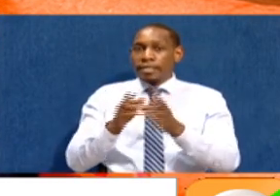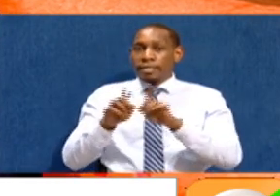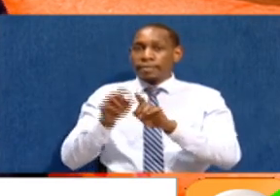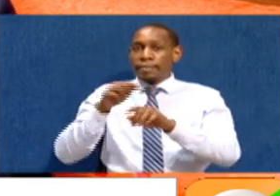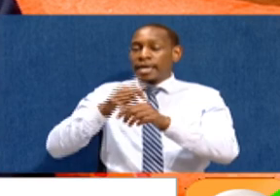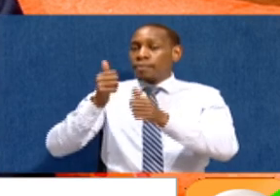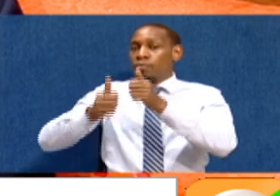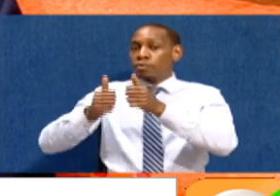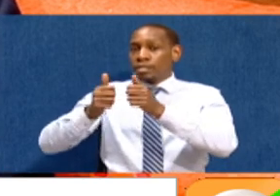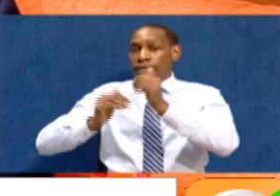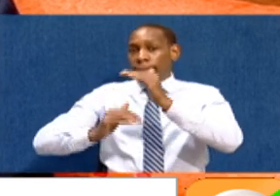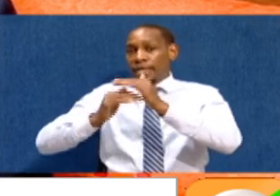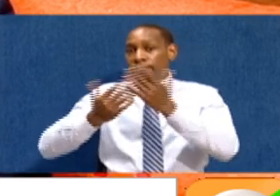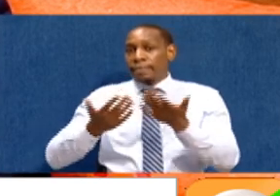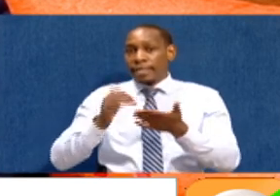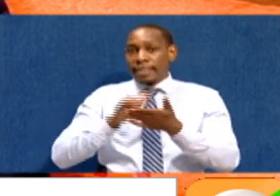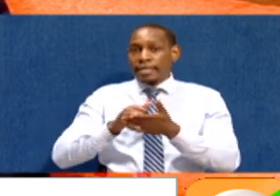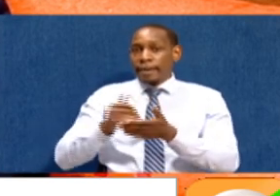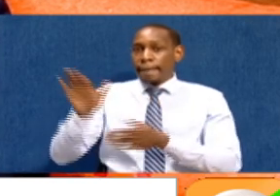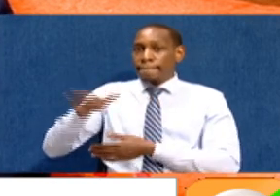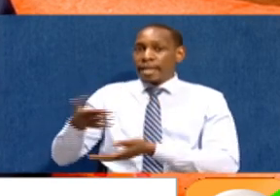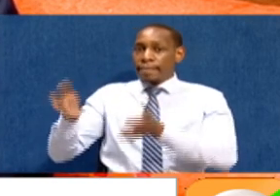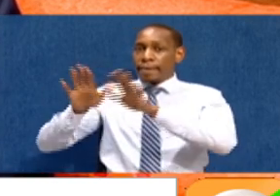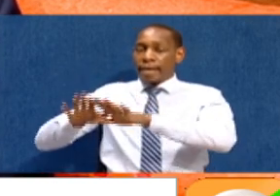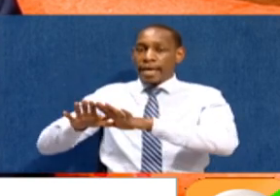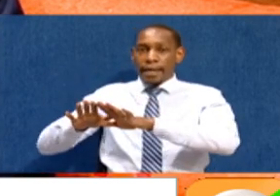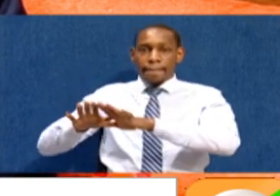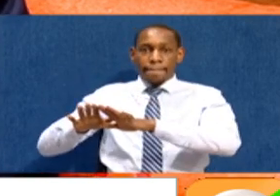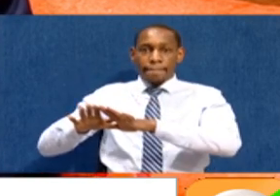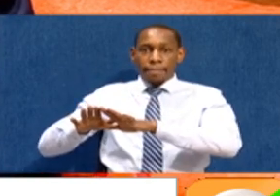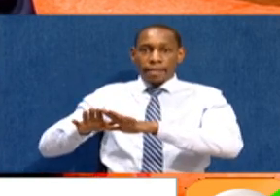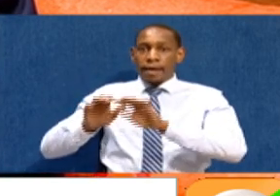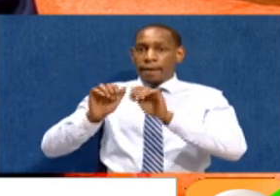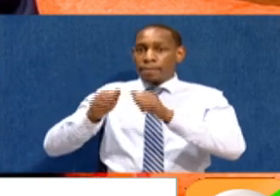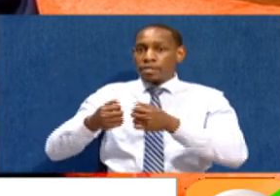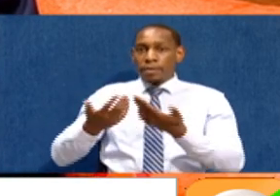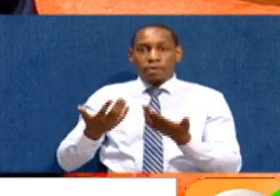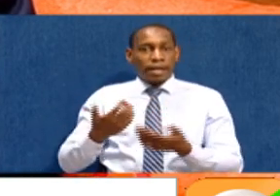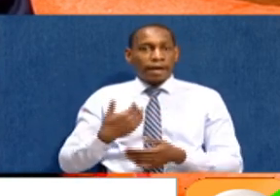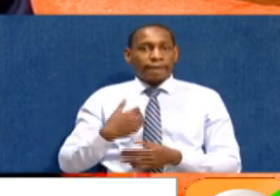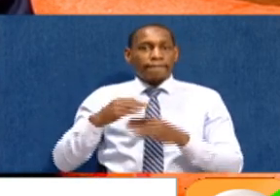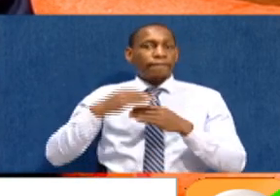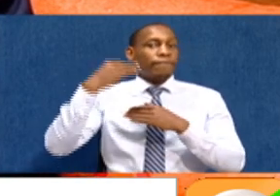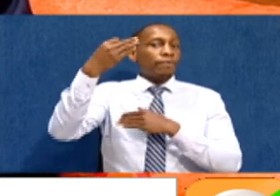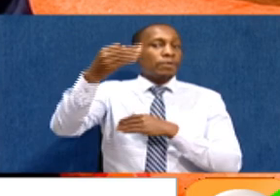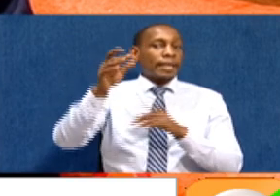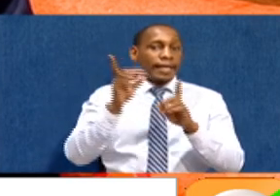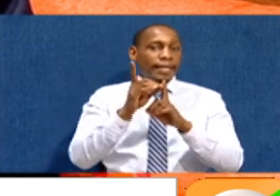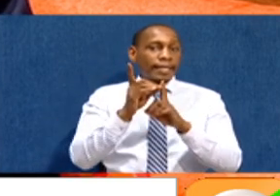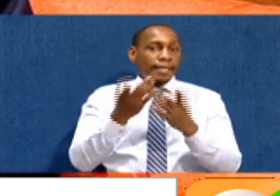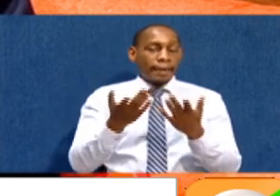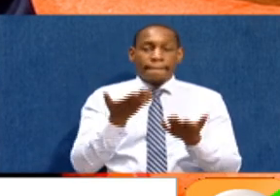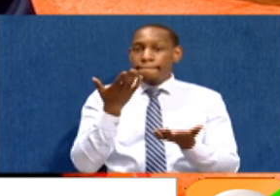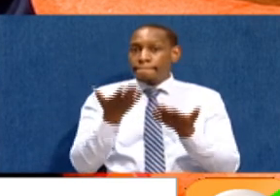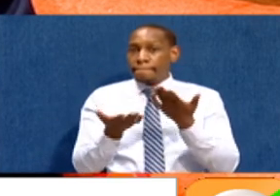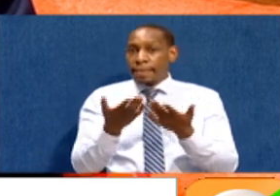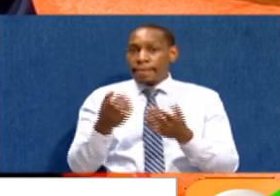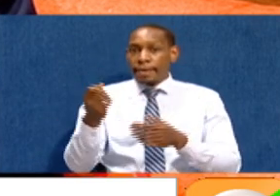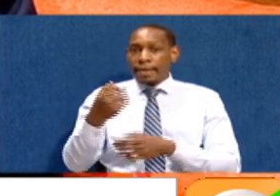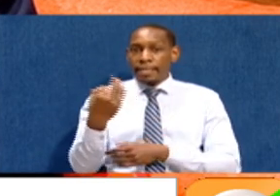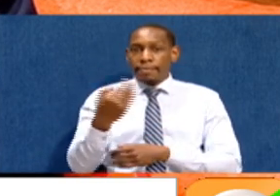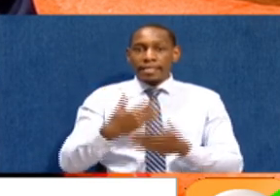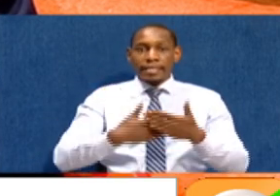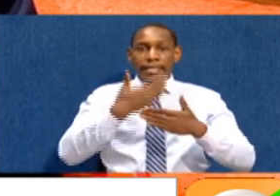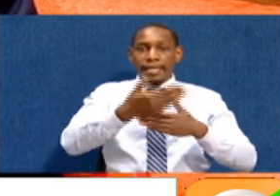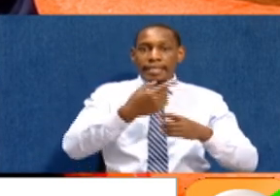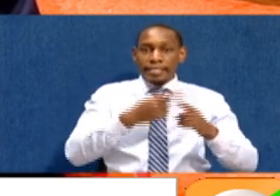what time he should dissolve Parliament? He could give himself a futuristic date, perhaps in March next